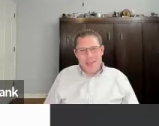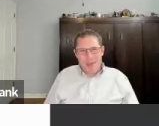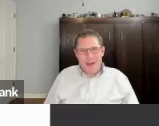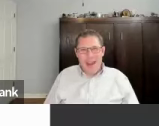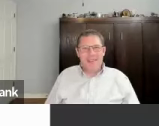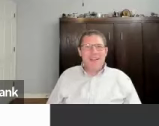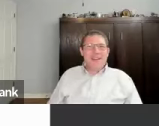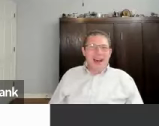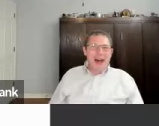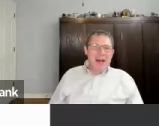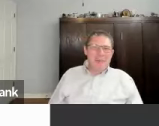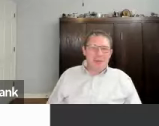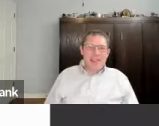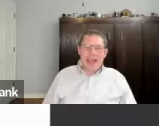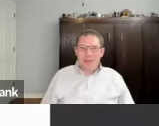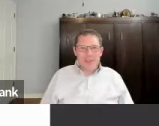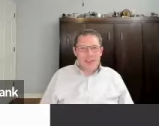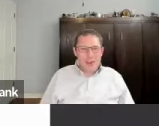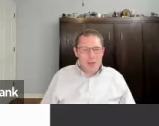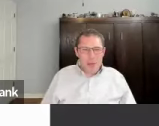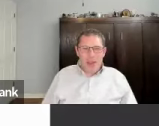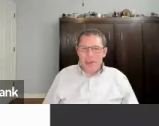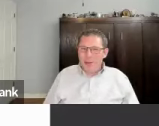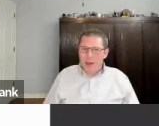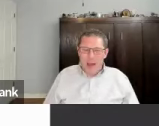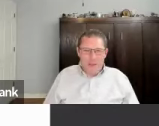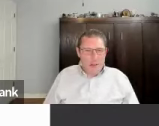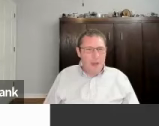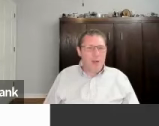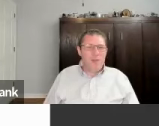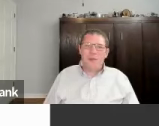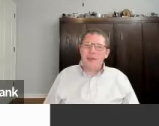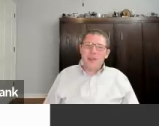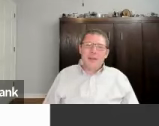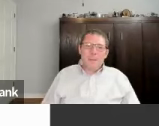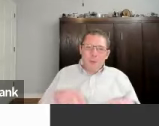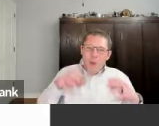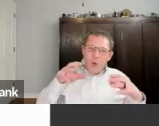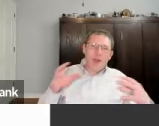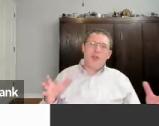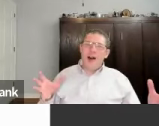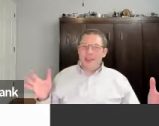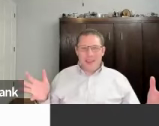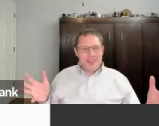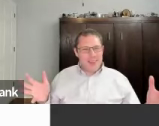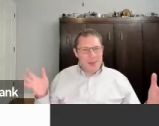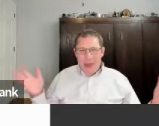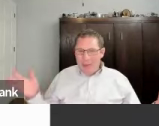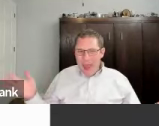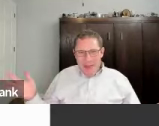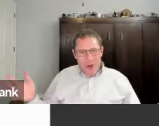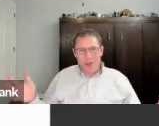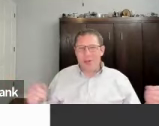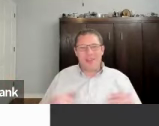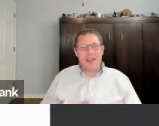scope enhancement, right? So anytime there's a new thing we can do, they're often opposed. But we work with all these agencies.